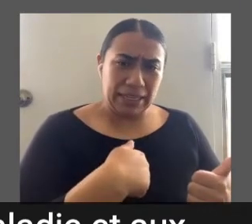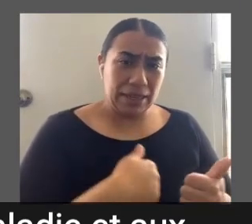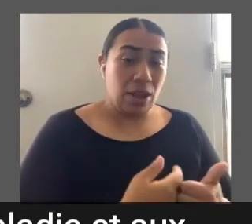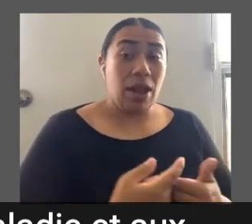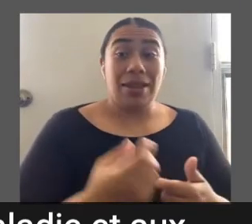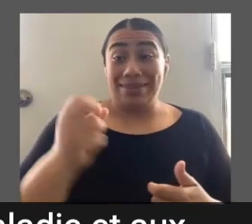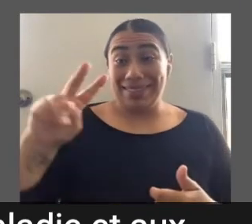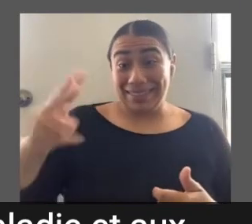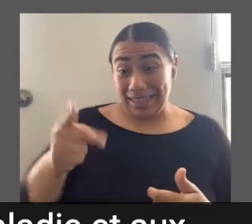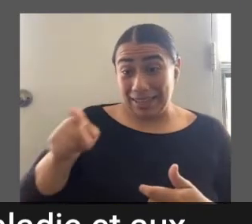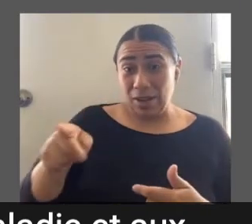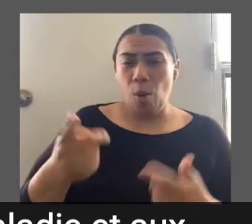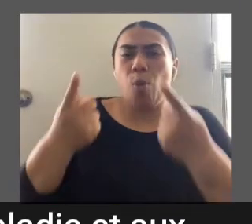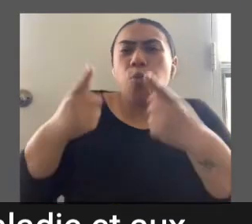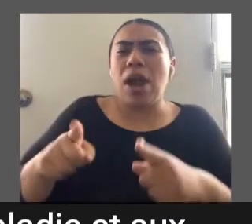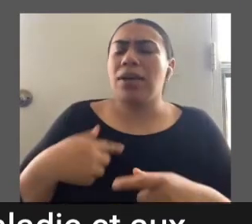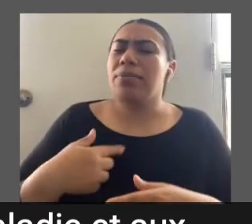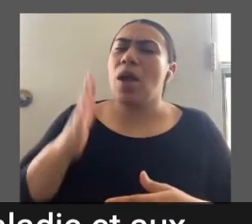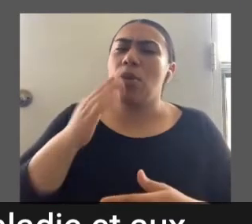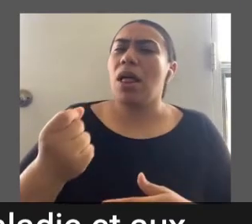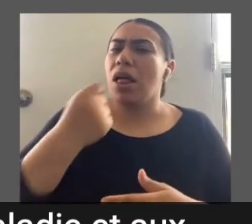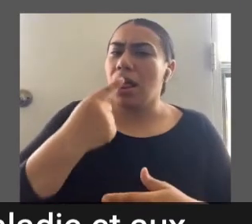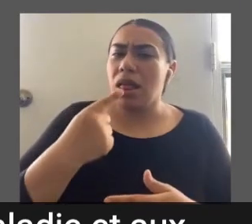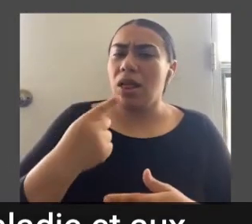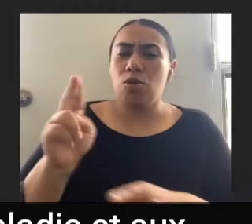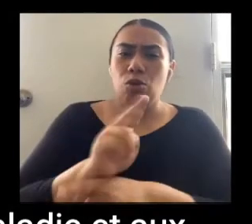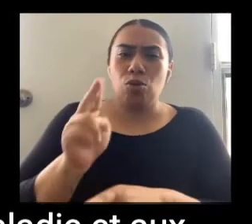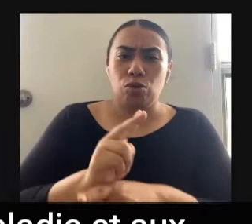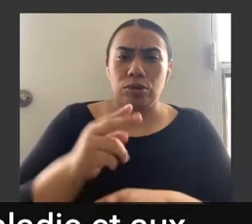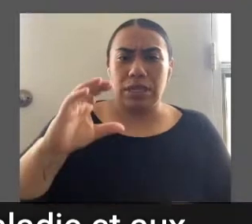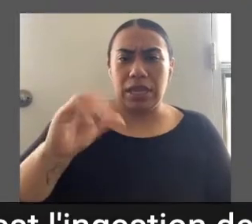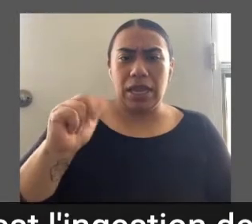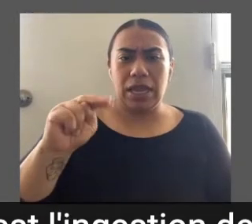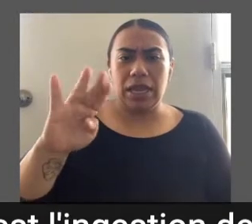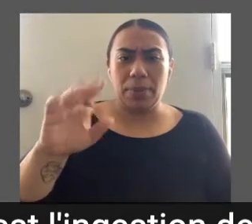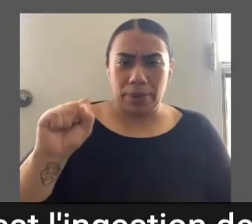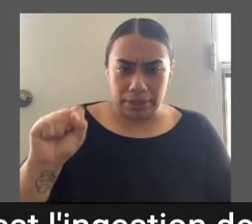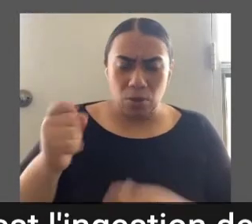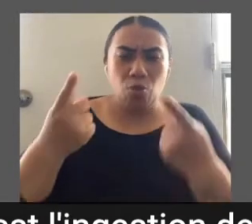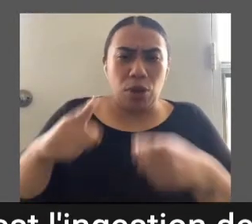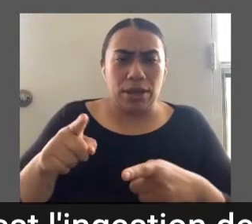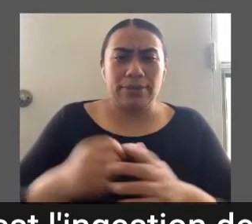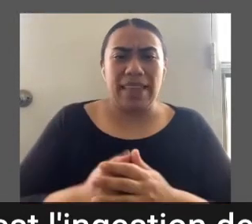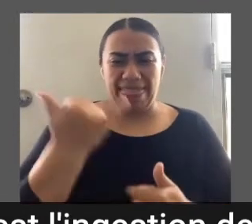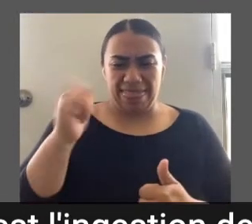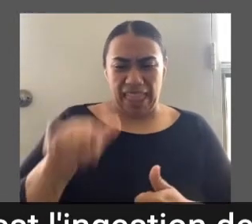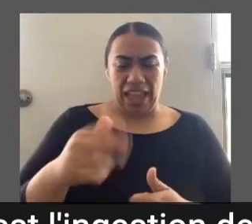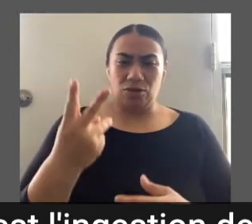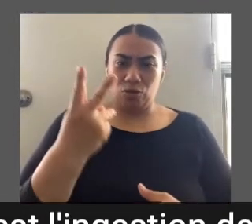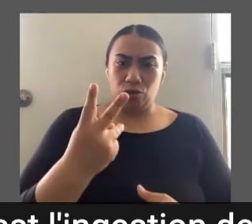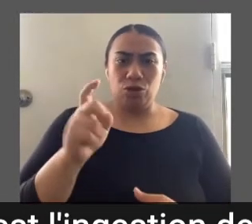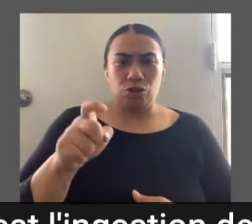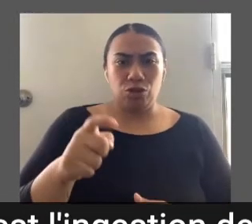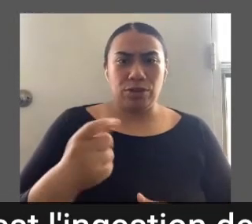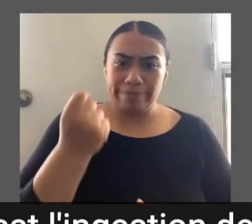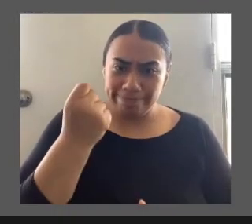is largely related to the condition and symptoms you're trying to treat. One of the main methods of use is ingestion of